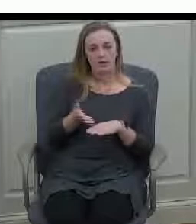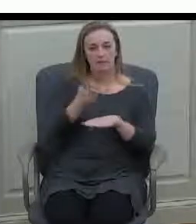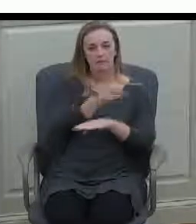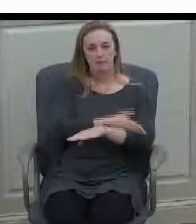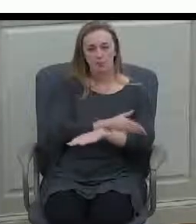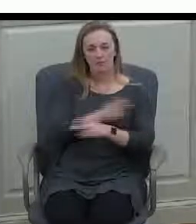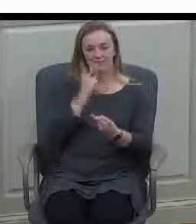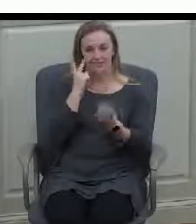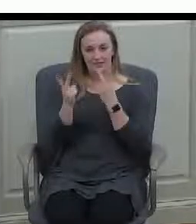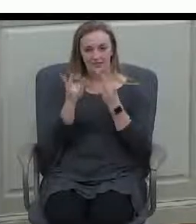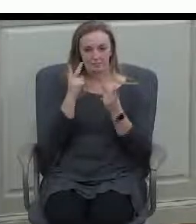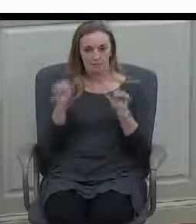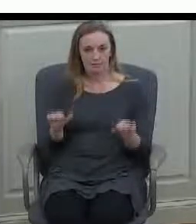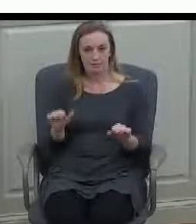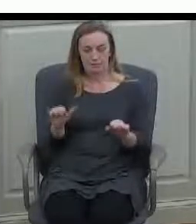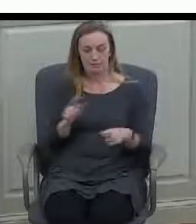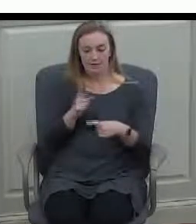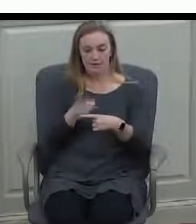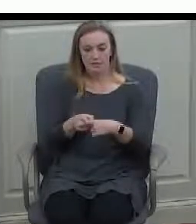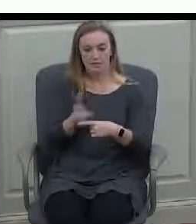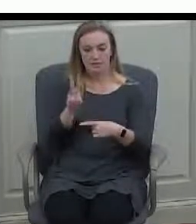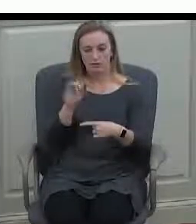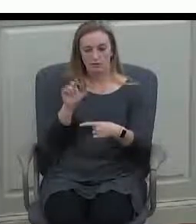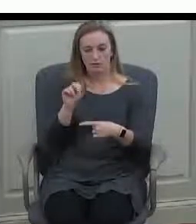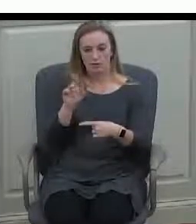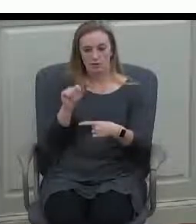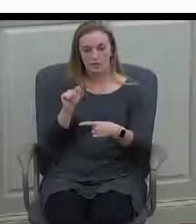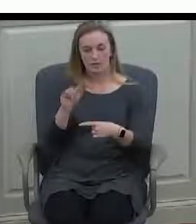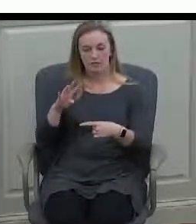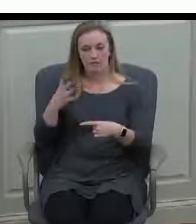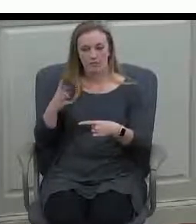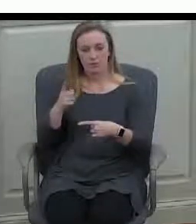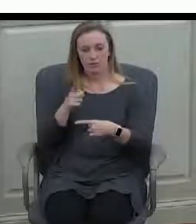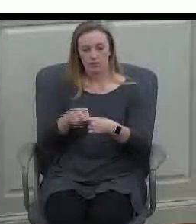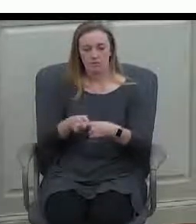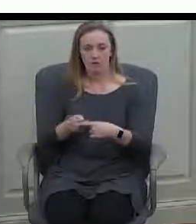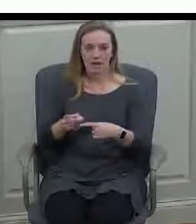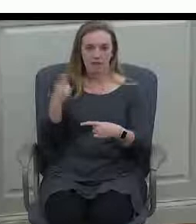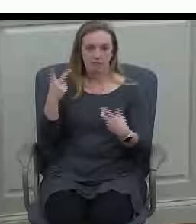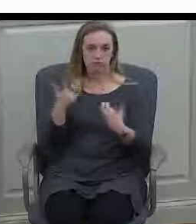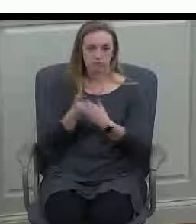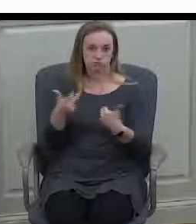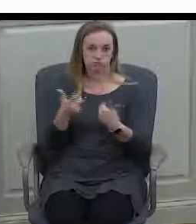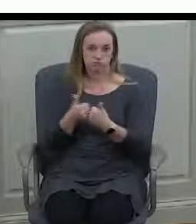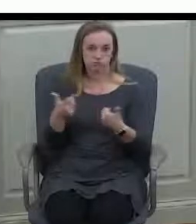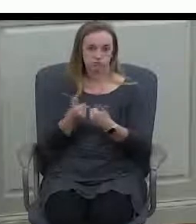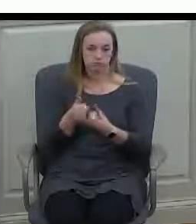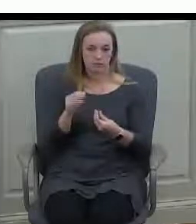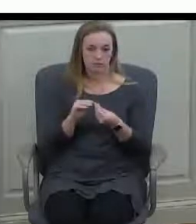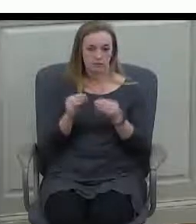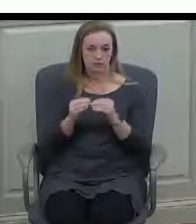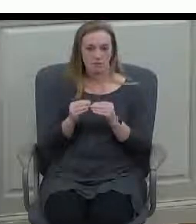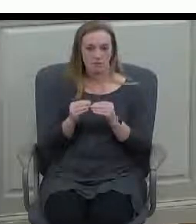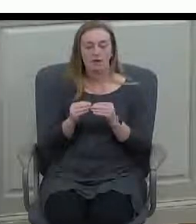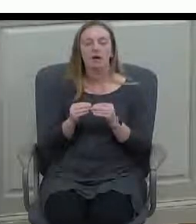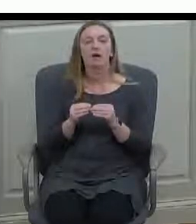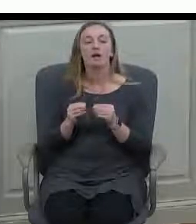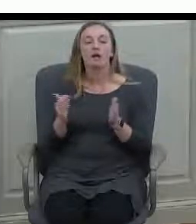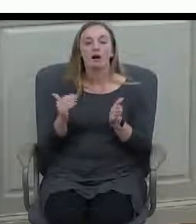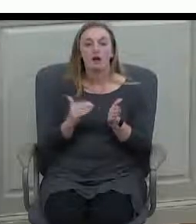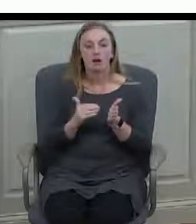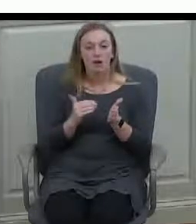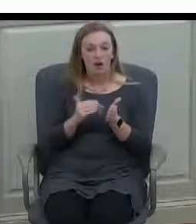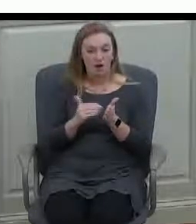that intersection at Walnut and 4th Street has a really high incident rate. And a lot of it has to do with the building on